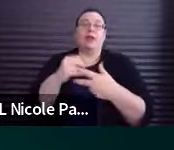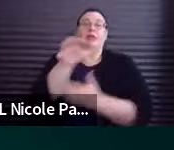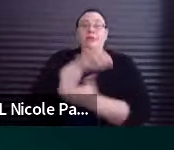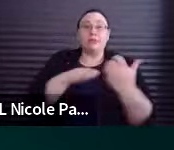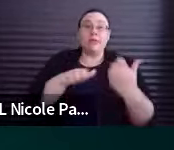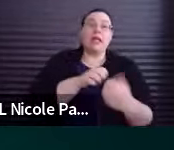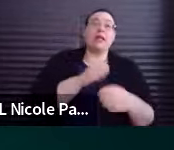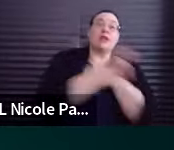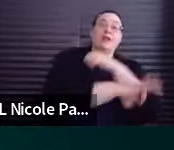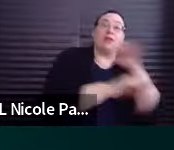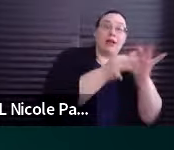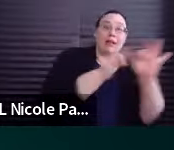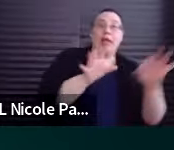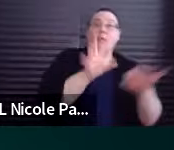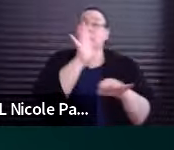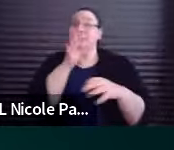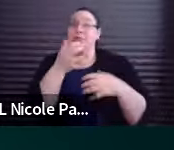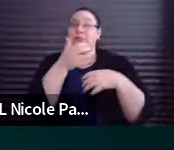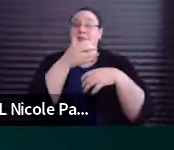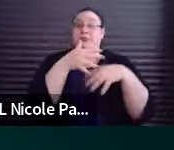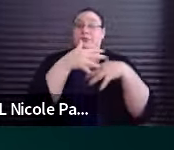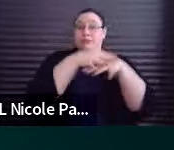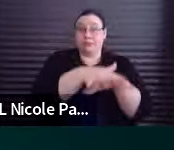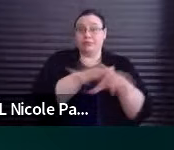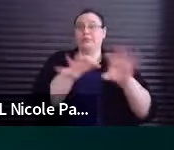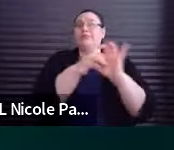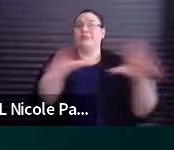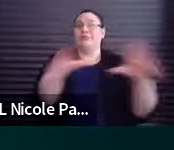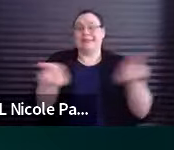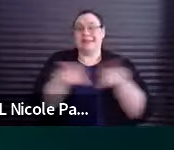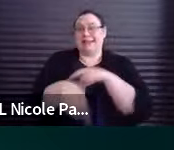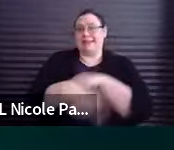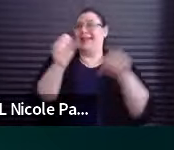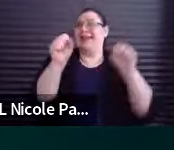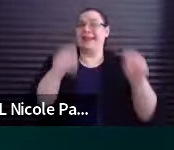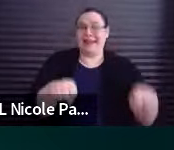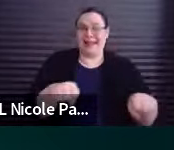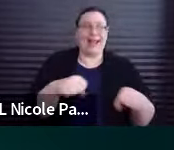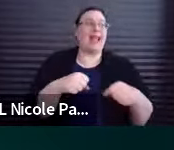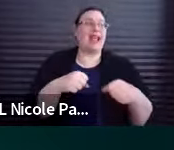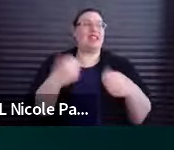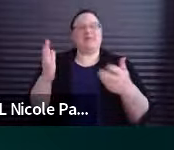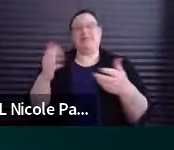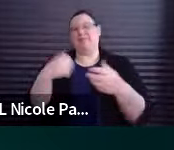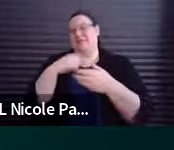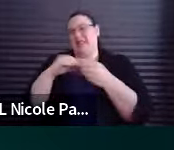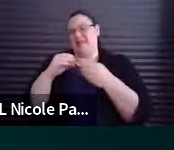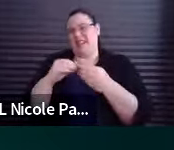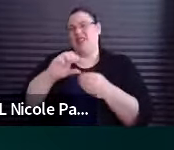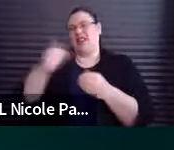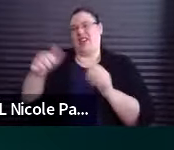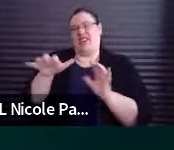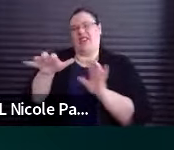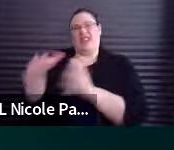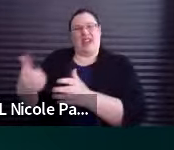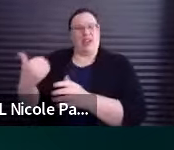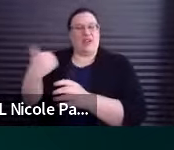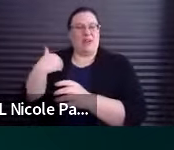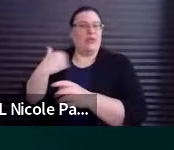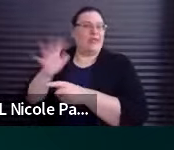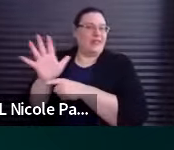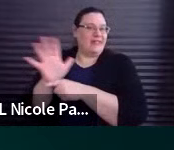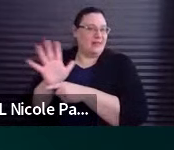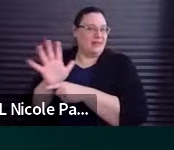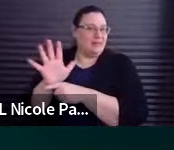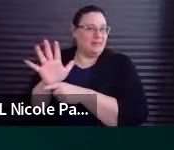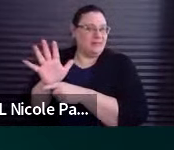released on the same day. And I've already mentioned the other category, which is film, which